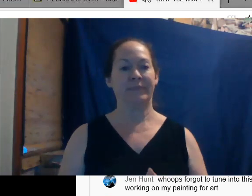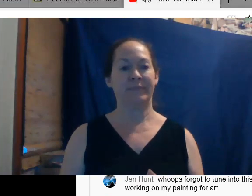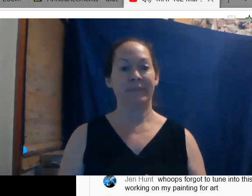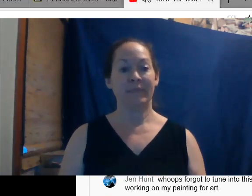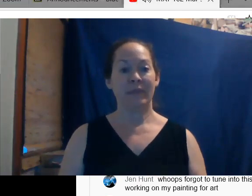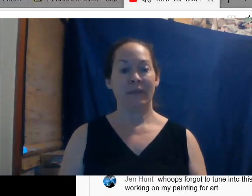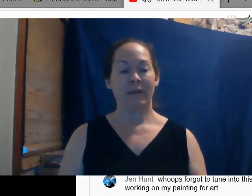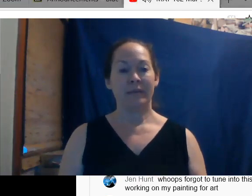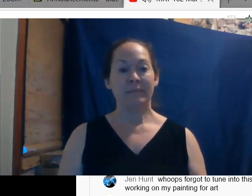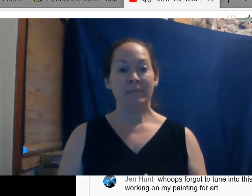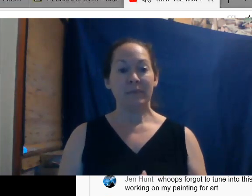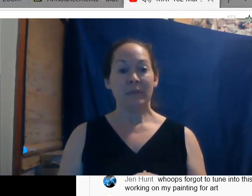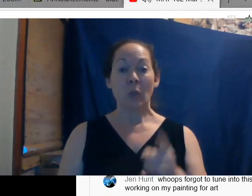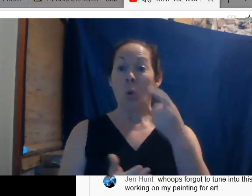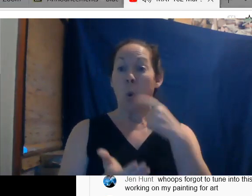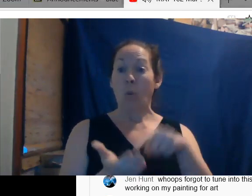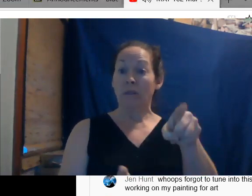no additions or subtractions in it.